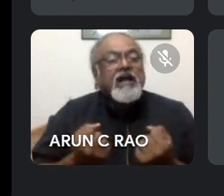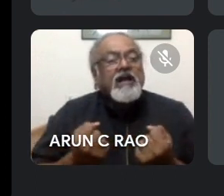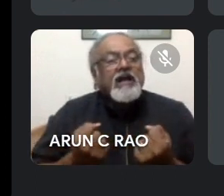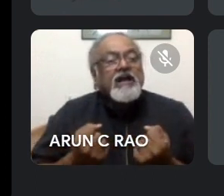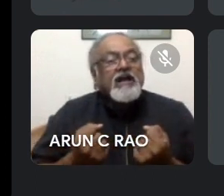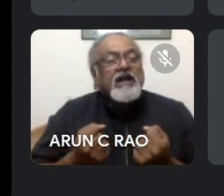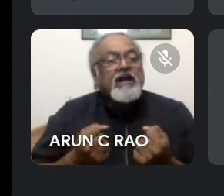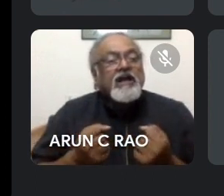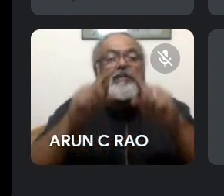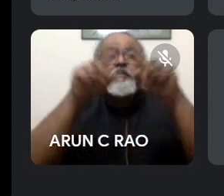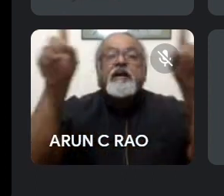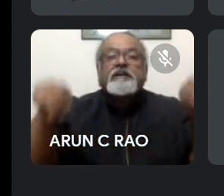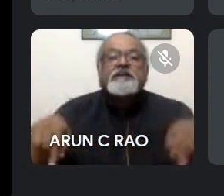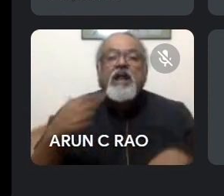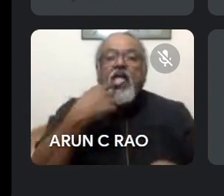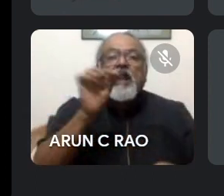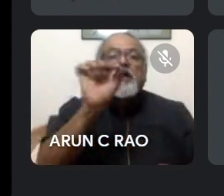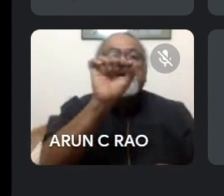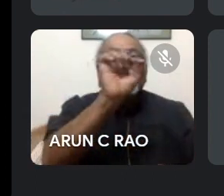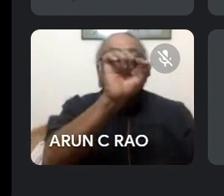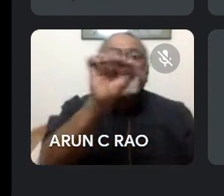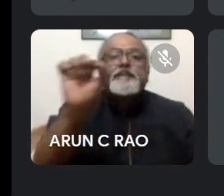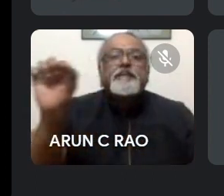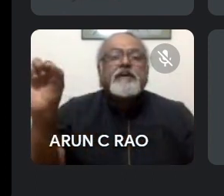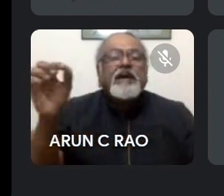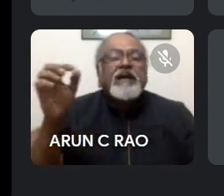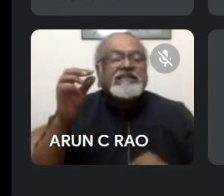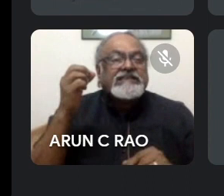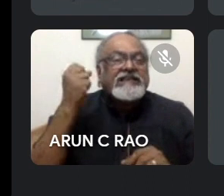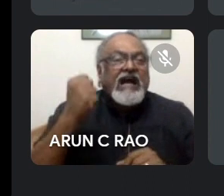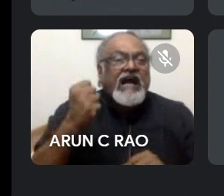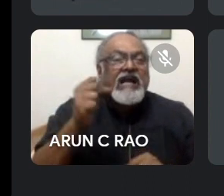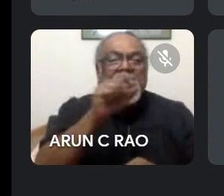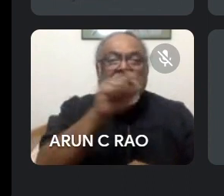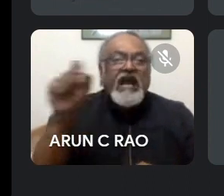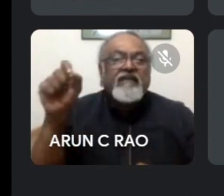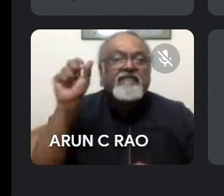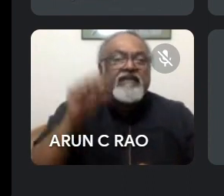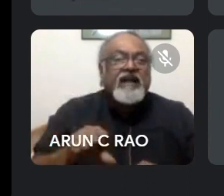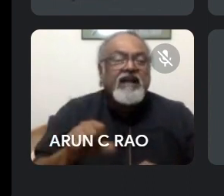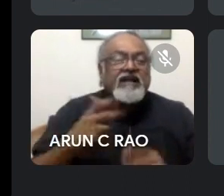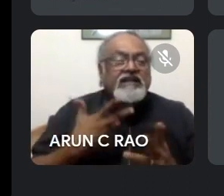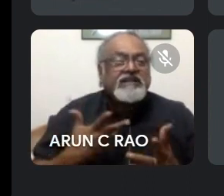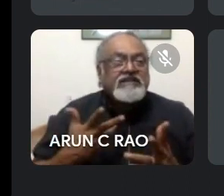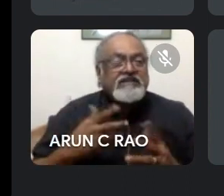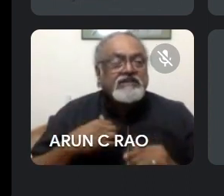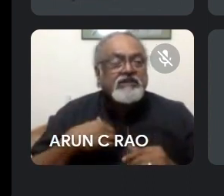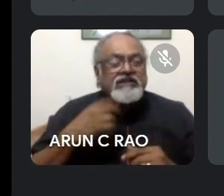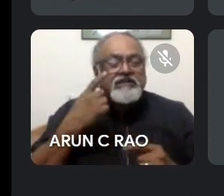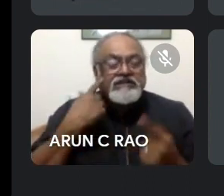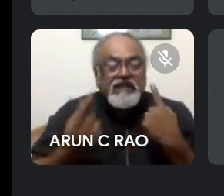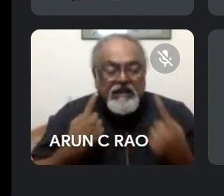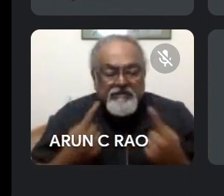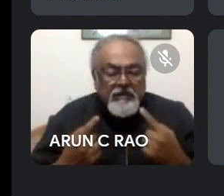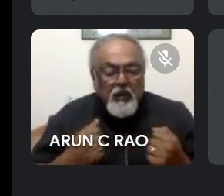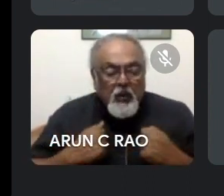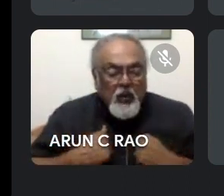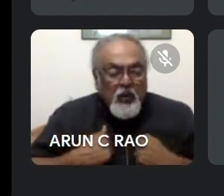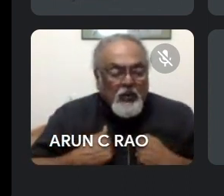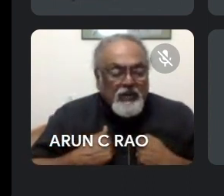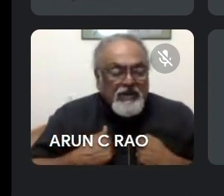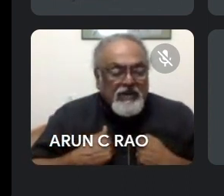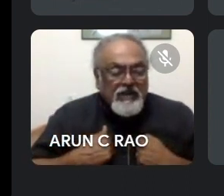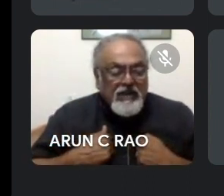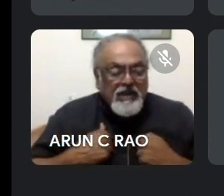blank page that was very vertical and thing. And it was through examining these questions of how that I